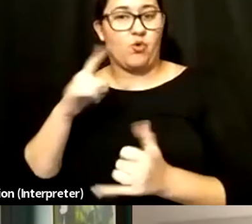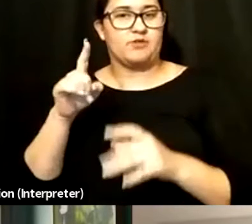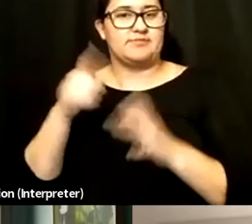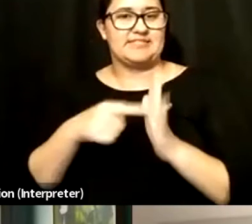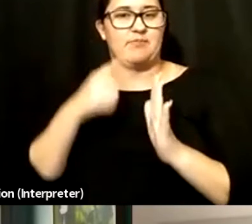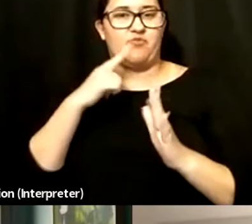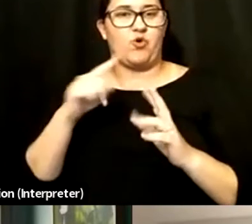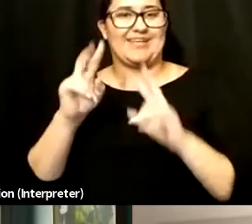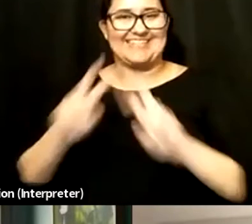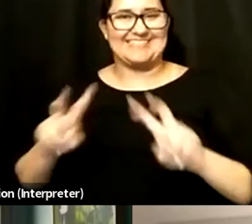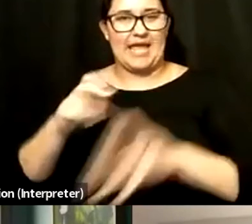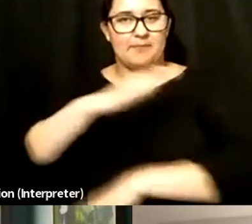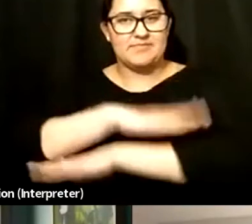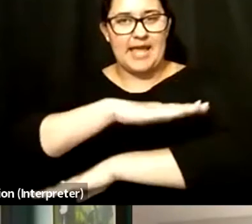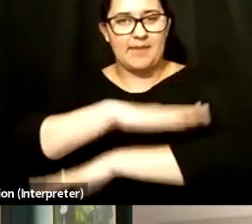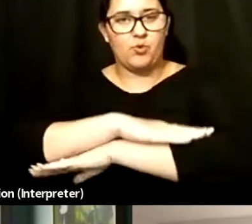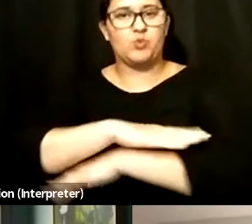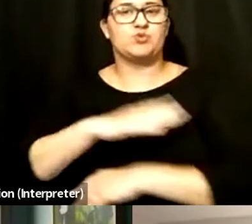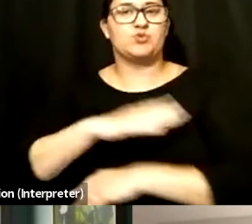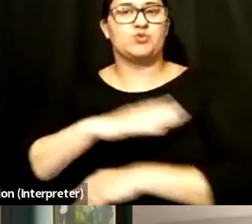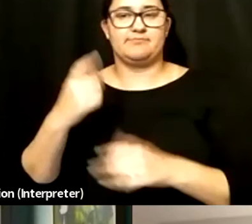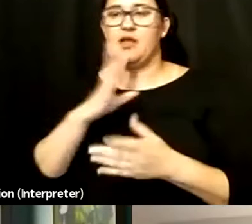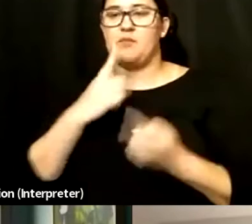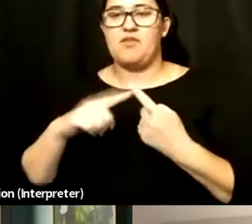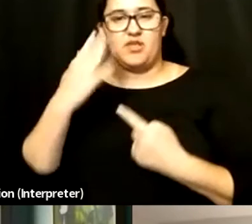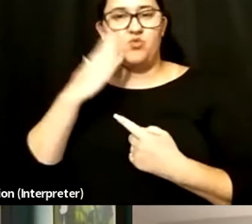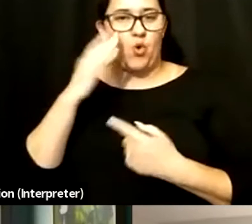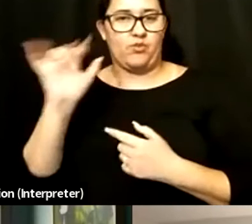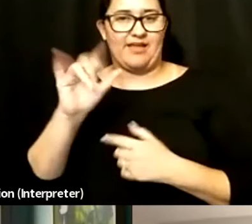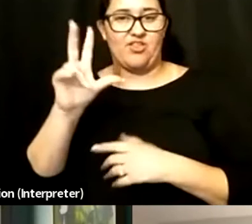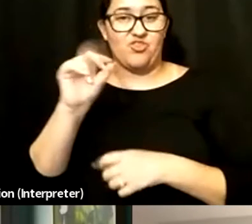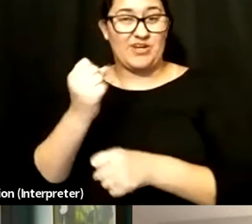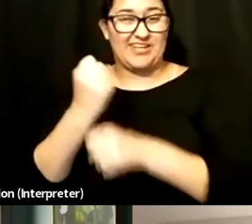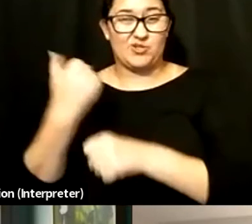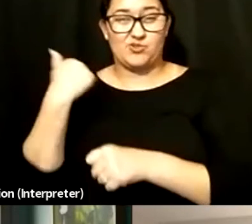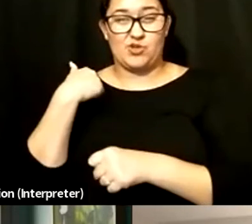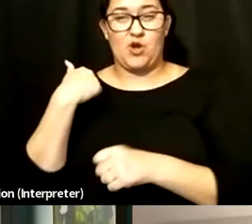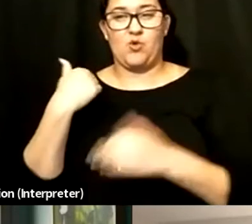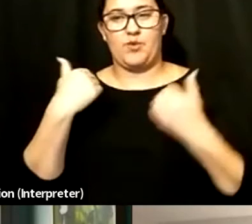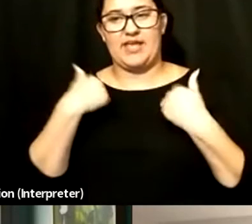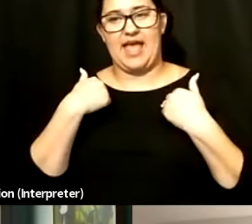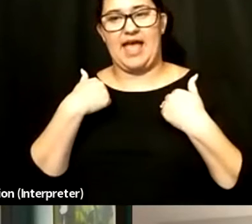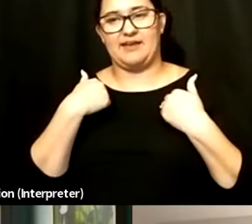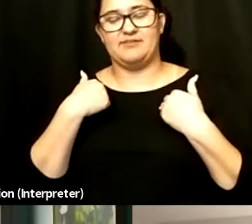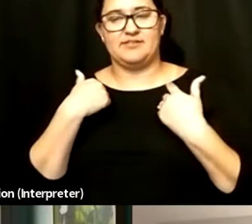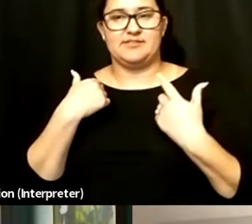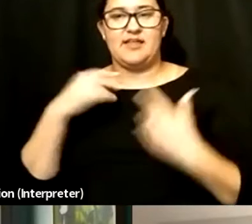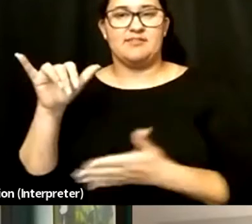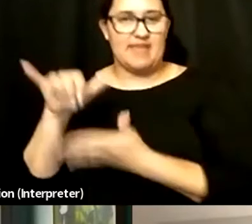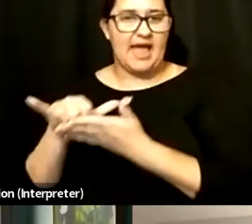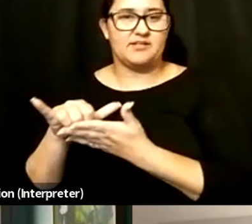as we were expected to, more than 30 years ago, as like a past due item.